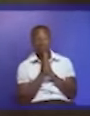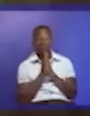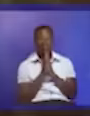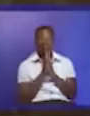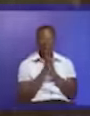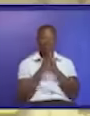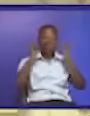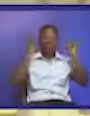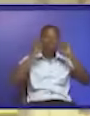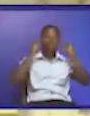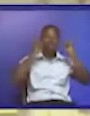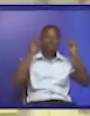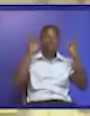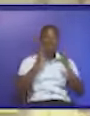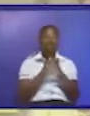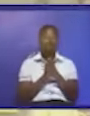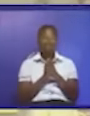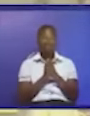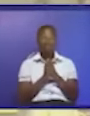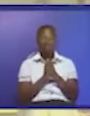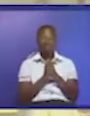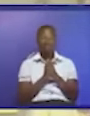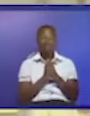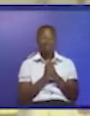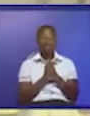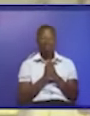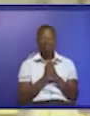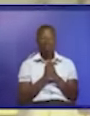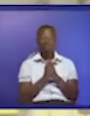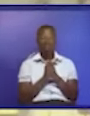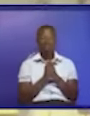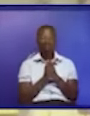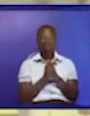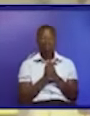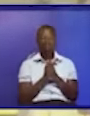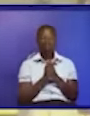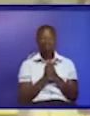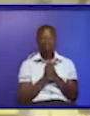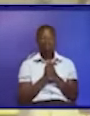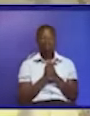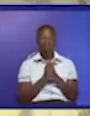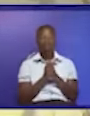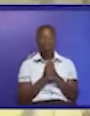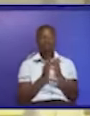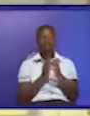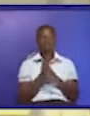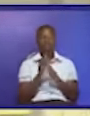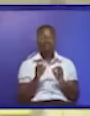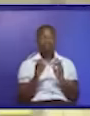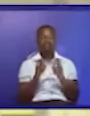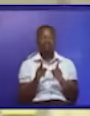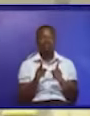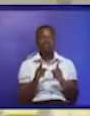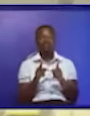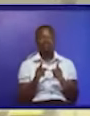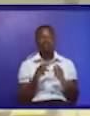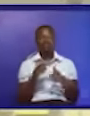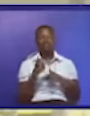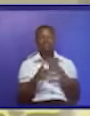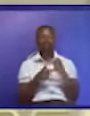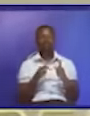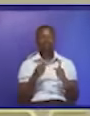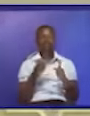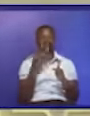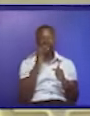Hallelujah. Please hear me. By the privilege of God's grace, I've had the